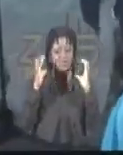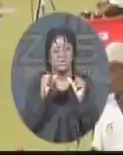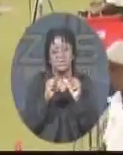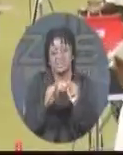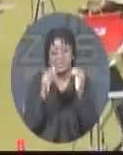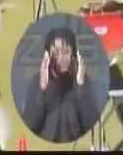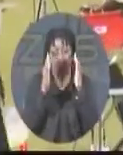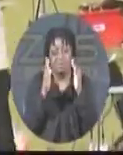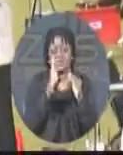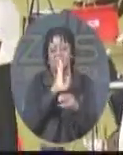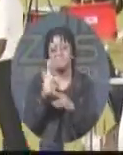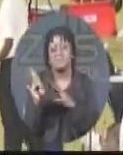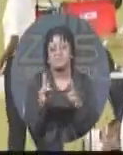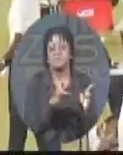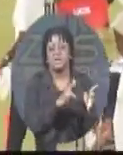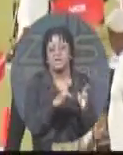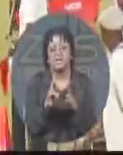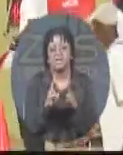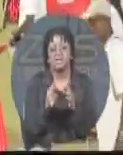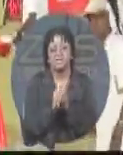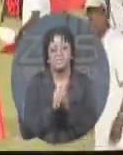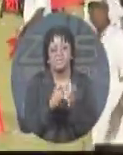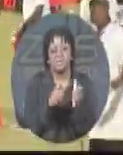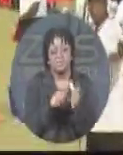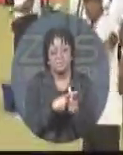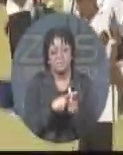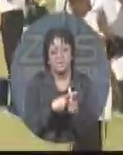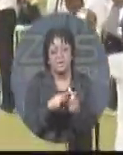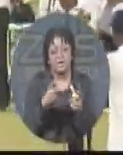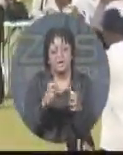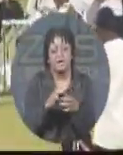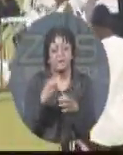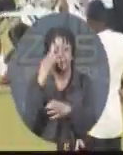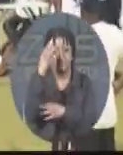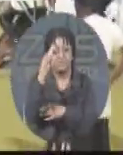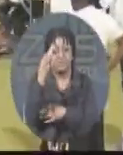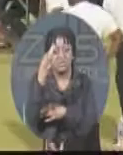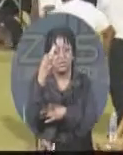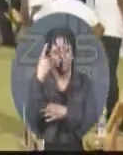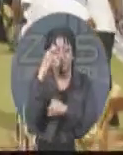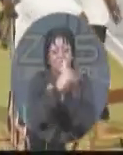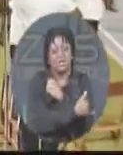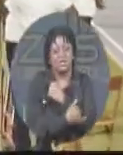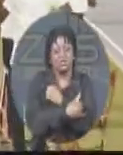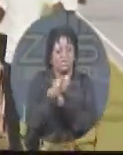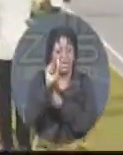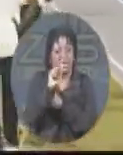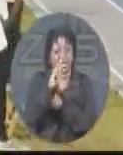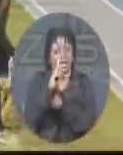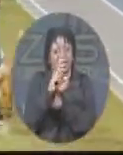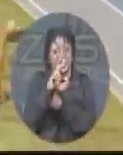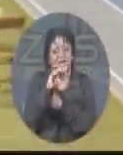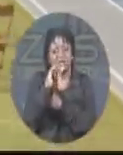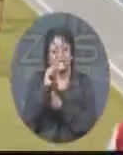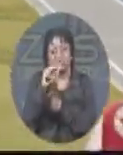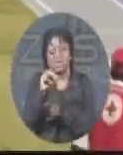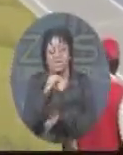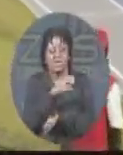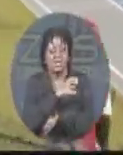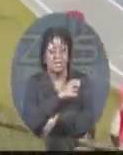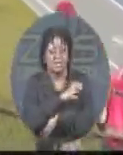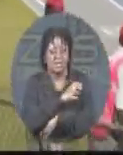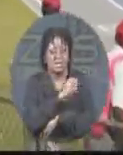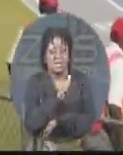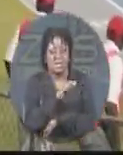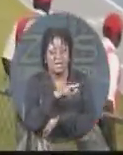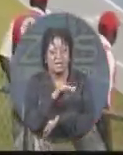ready. And the sprinter of the future for the country, Adrian Carey, looking good